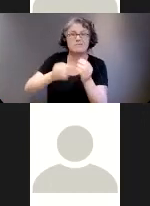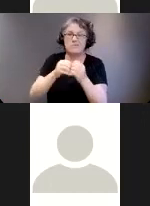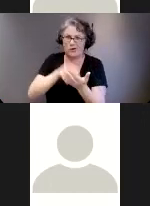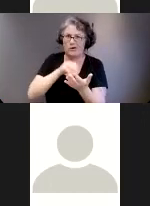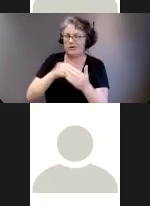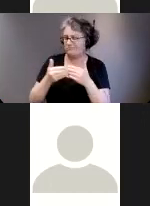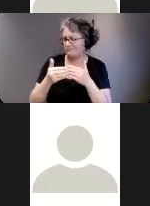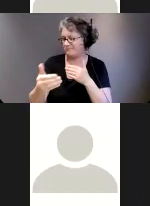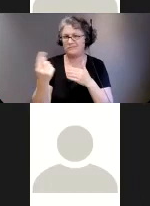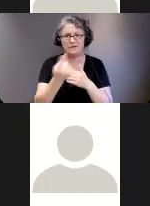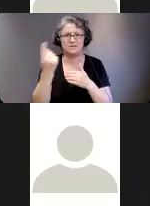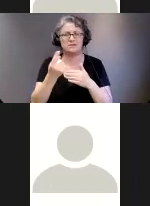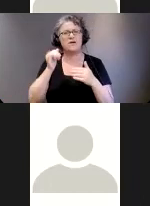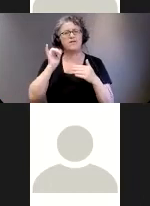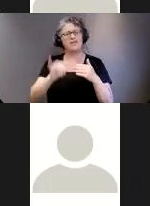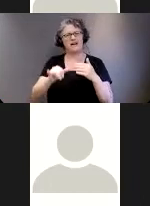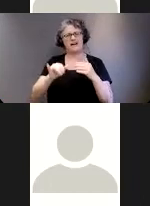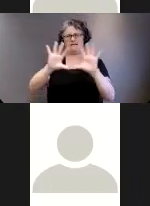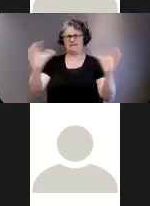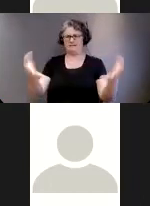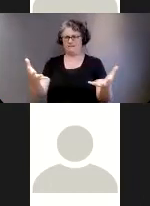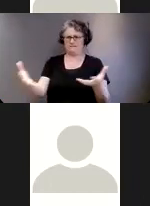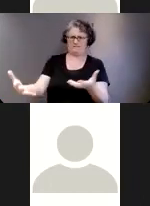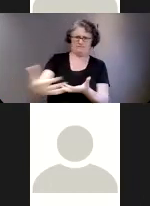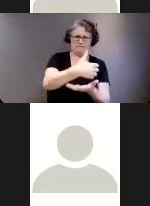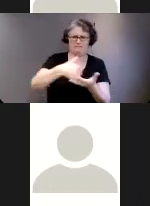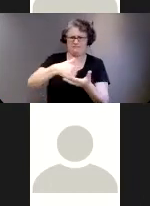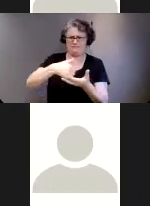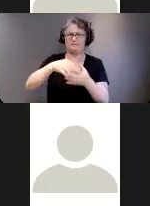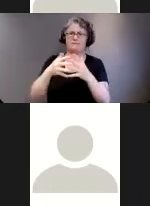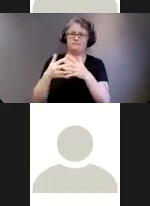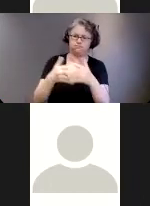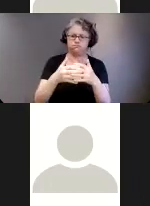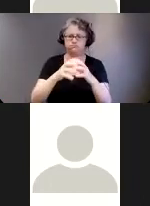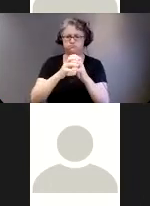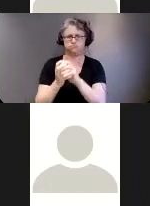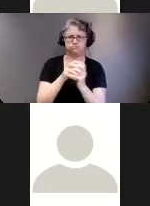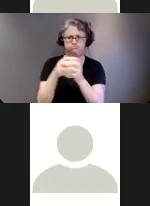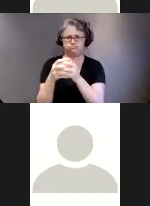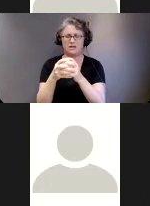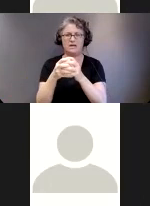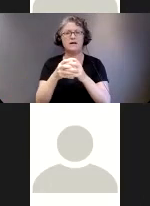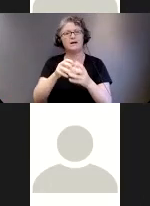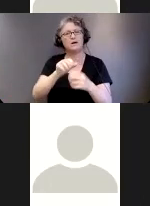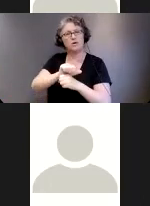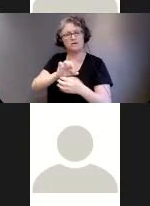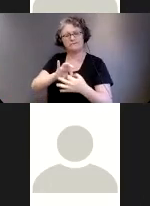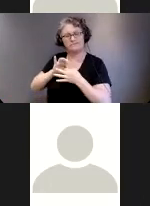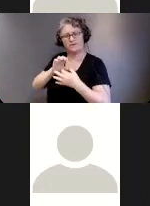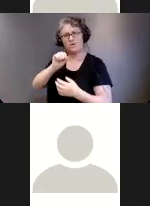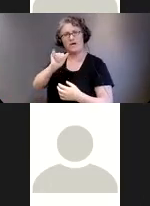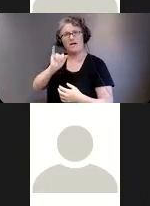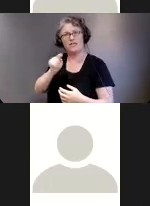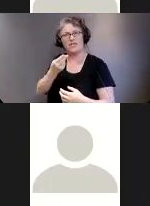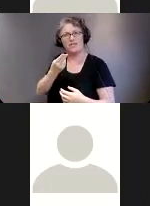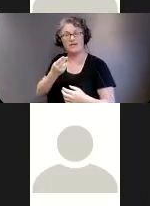really that intersectionality is integral to all of the work that we do at OAITH, and the next image that we'll look